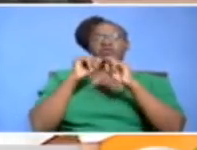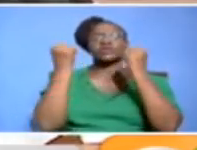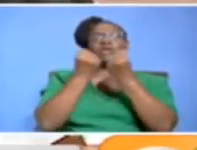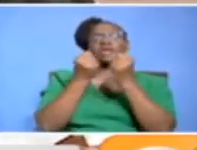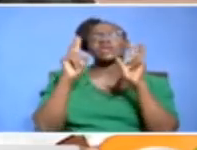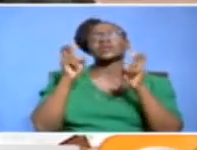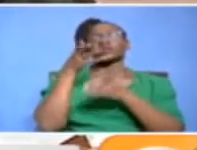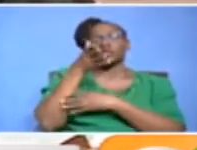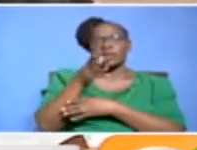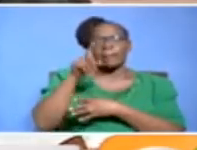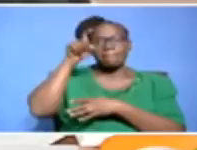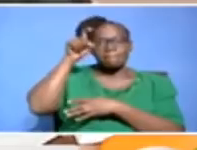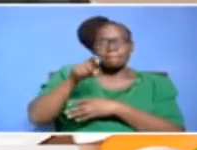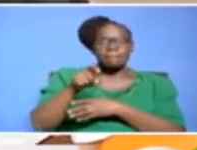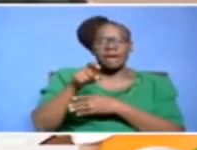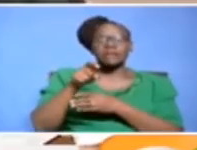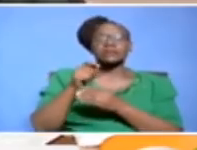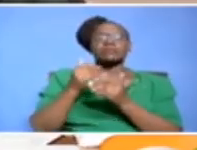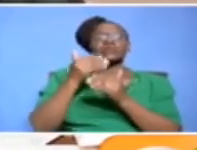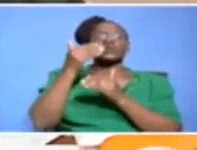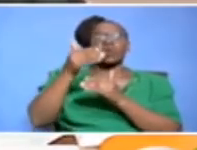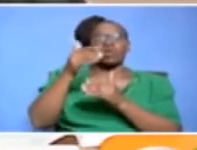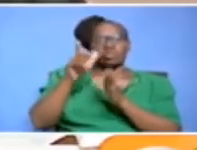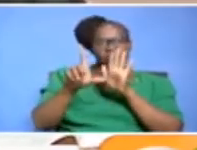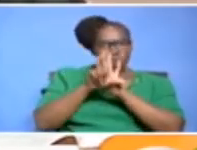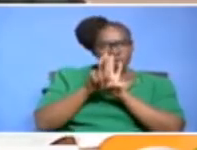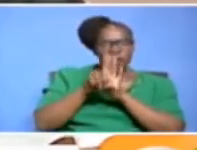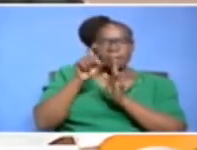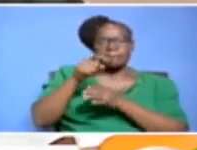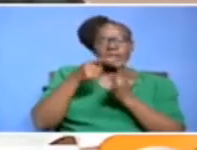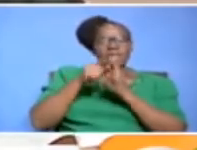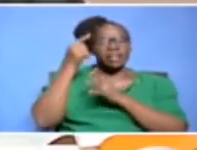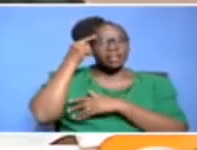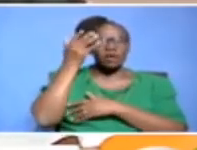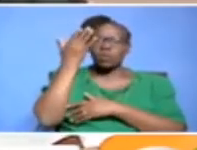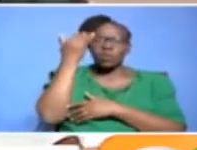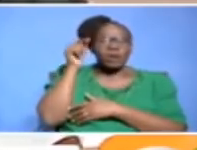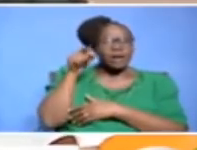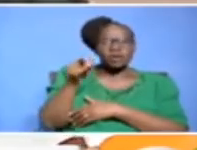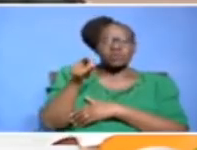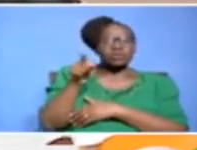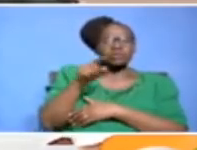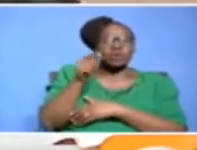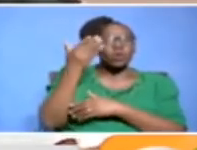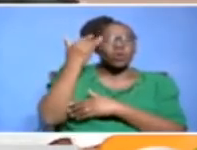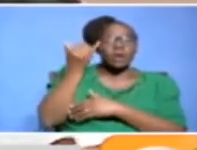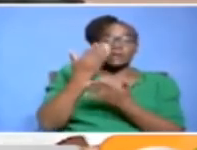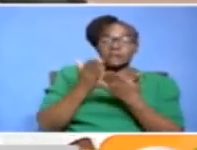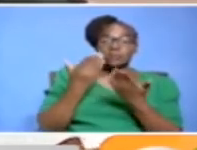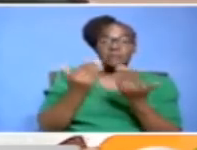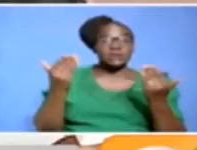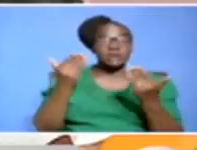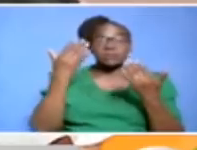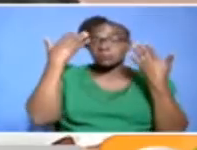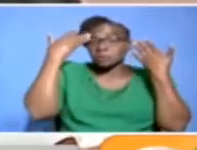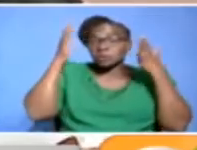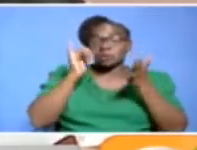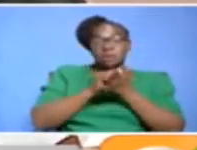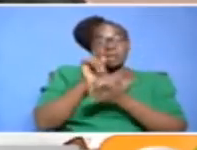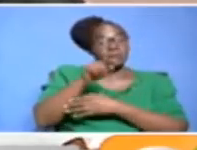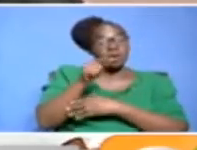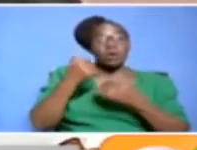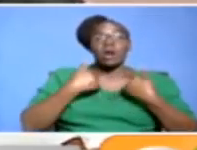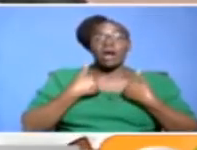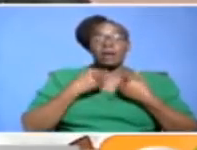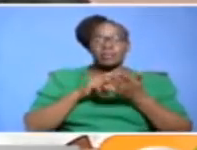You have to go beyond the law. You have to start thinking, why did you commit it? Most of the children don't even know that actually some things are crimes.